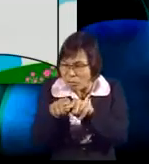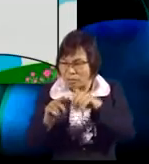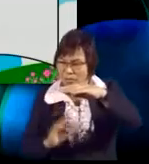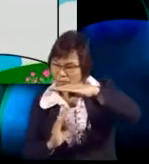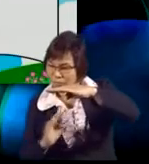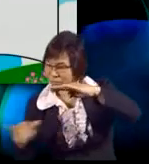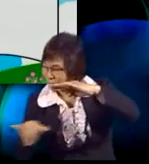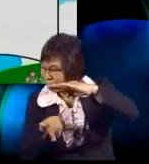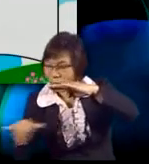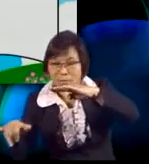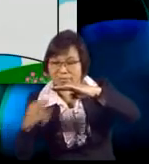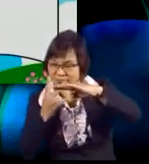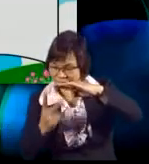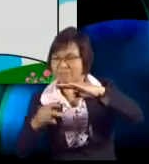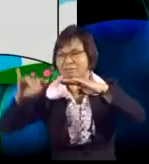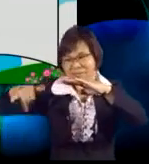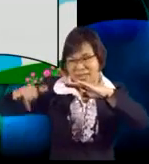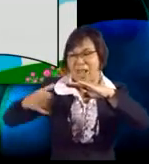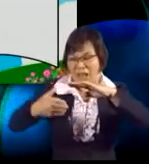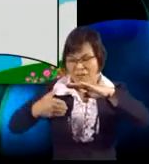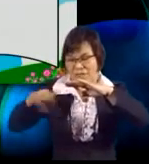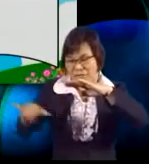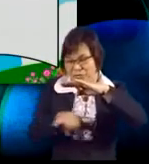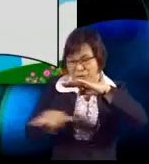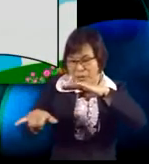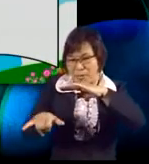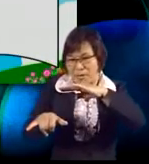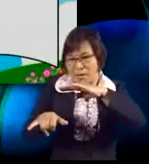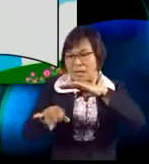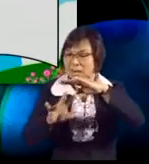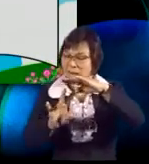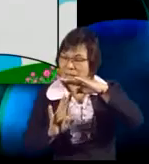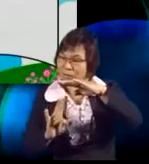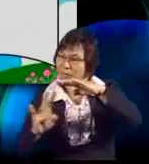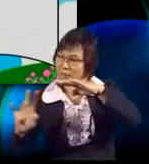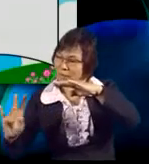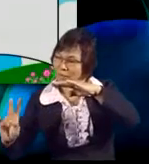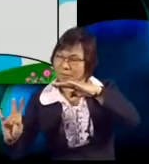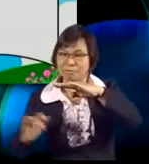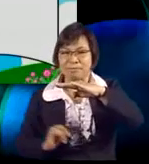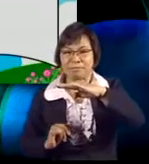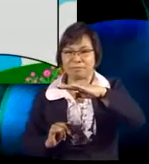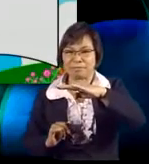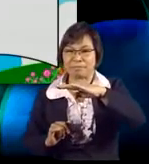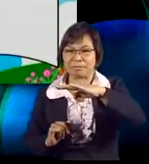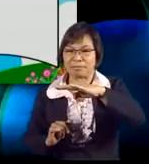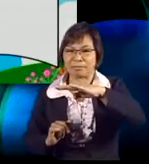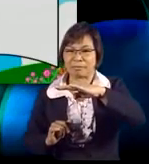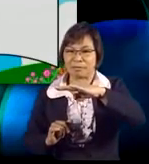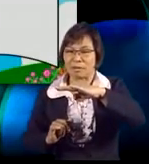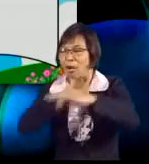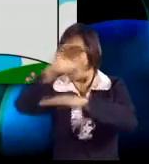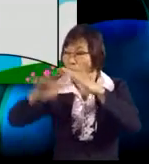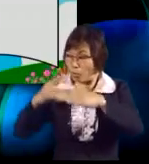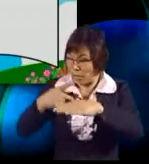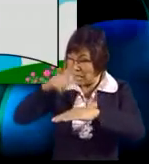fractions and see if they have a common denominator. Yes, they do. The common